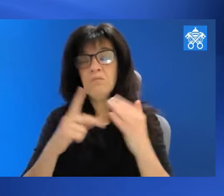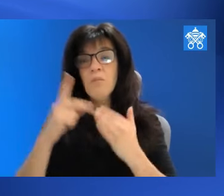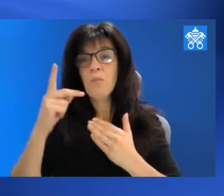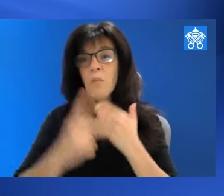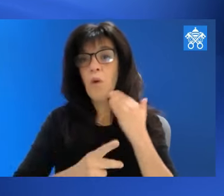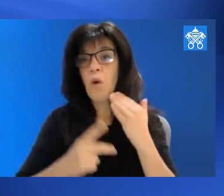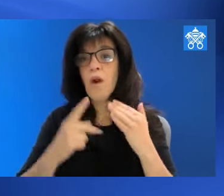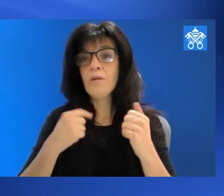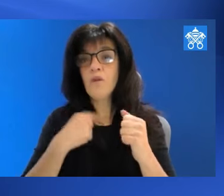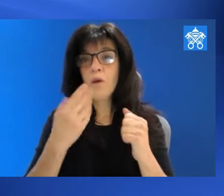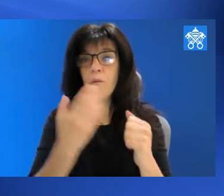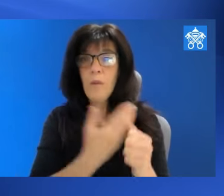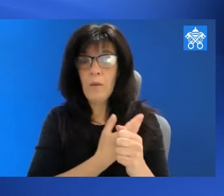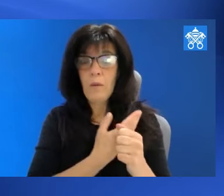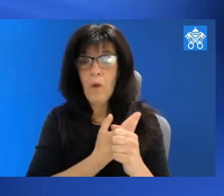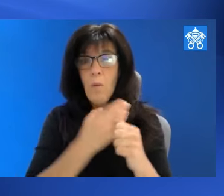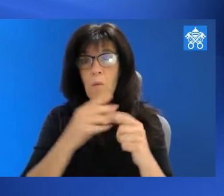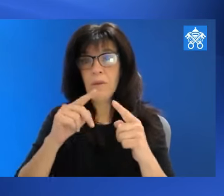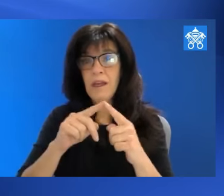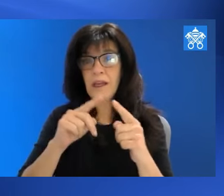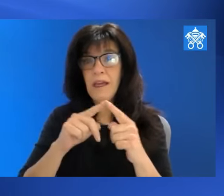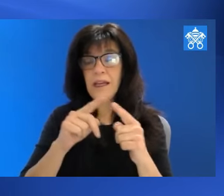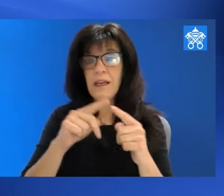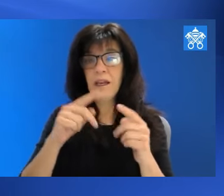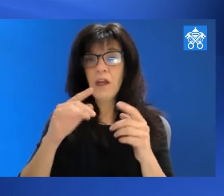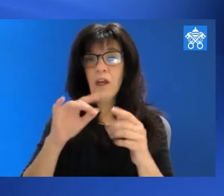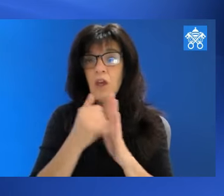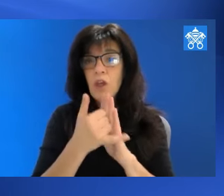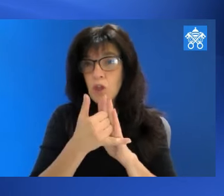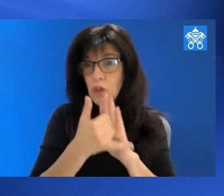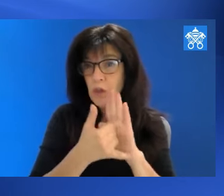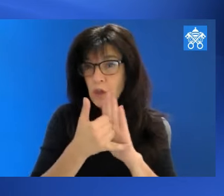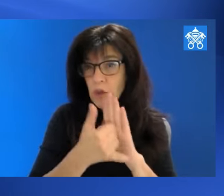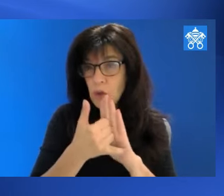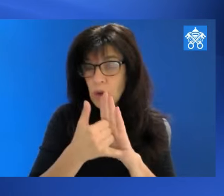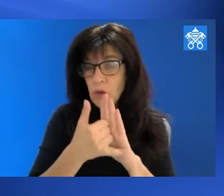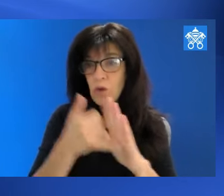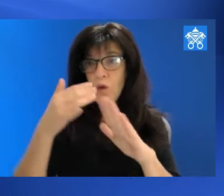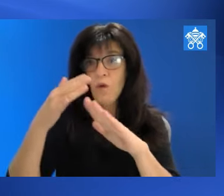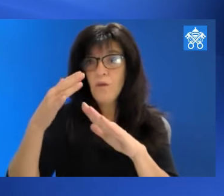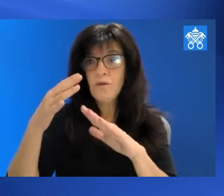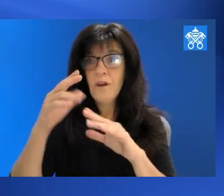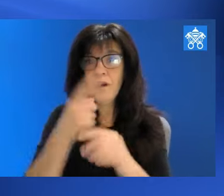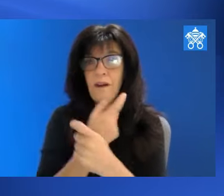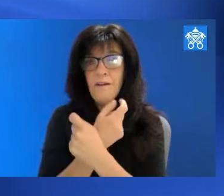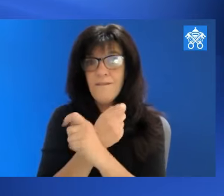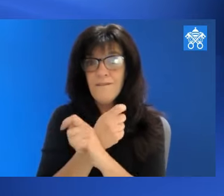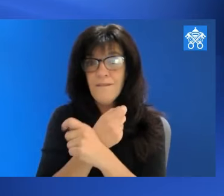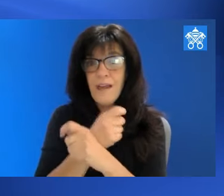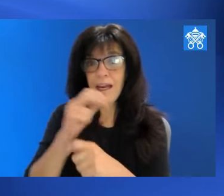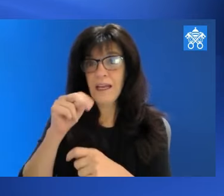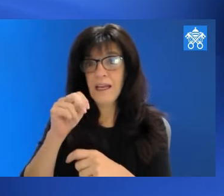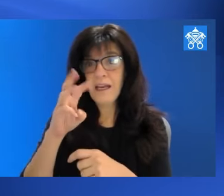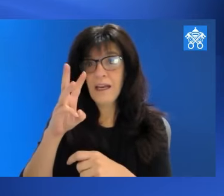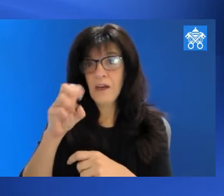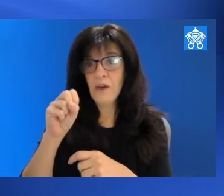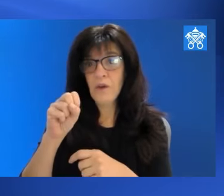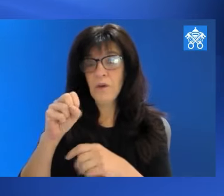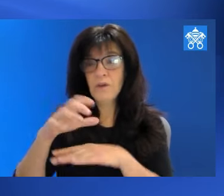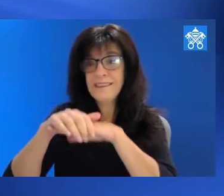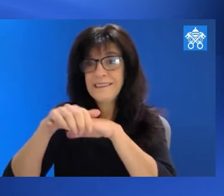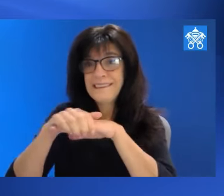We welcome those of you joining us through television, Catholic TV, Catholic Faith Network, Shalom World Television, Network